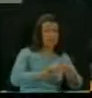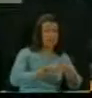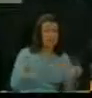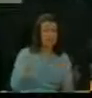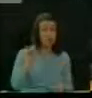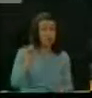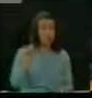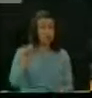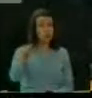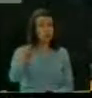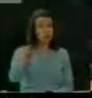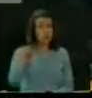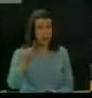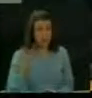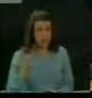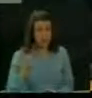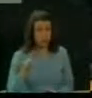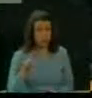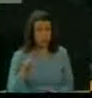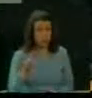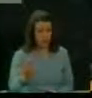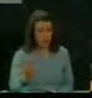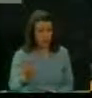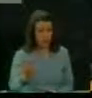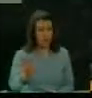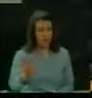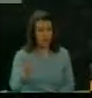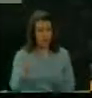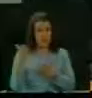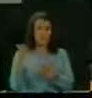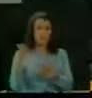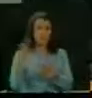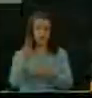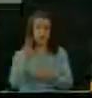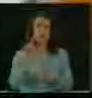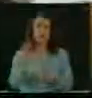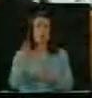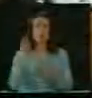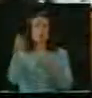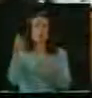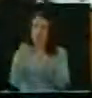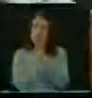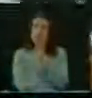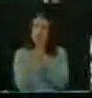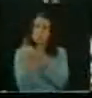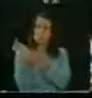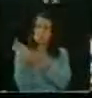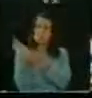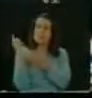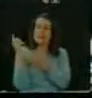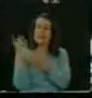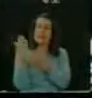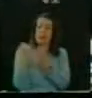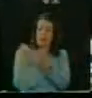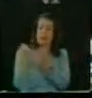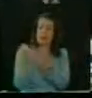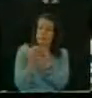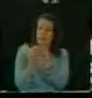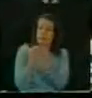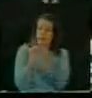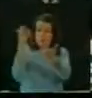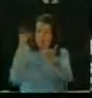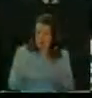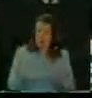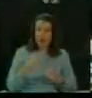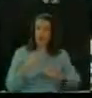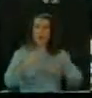sir, you withdrew your motion, or you withdrew your resolution at the last meeting. You did not bring it before this body for discussion.